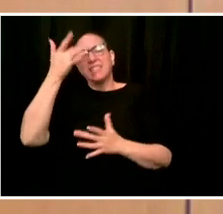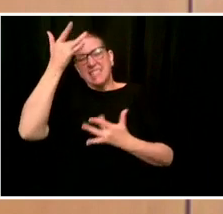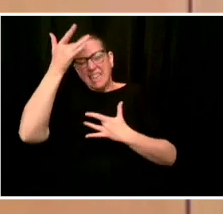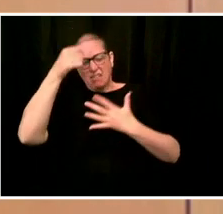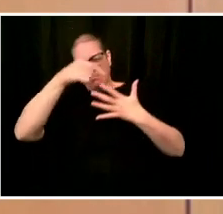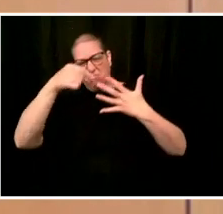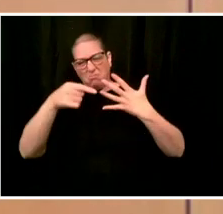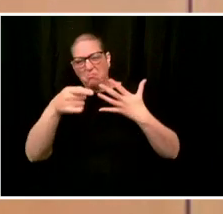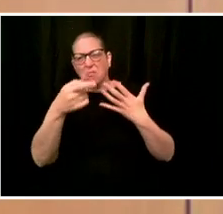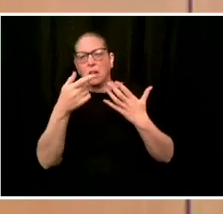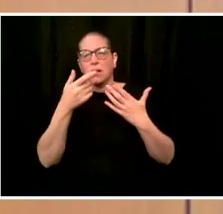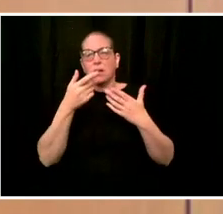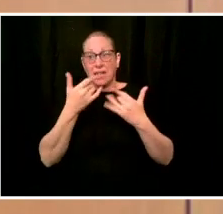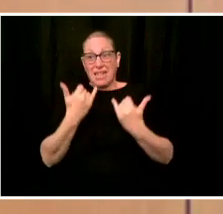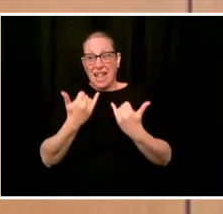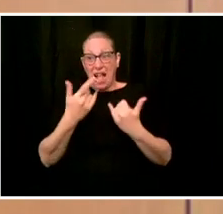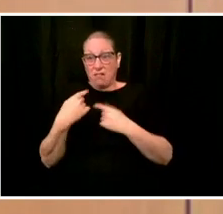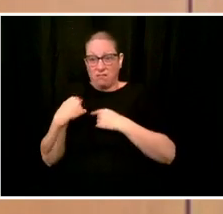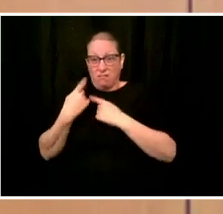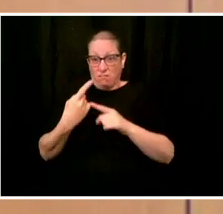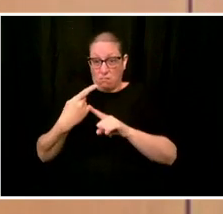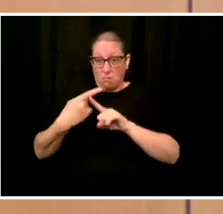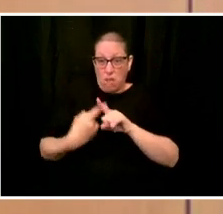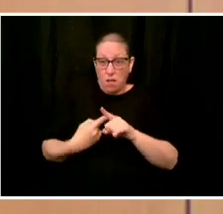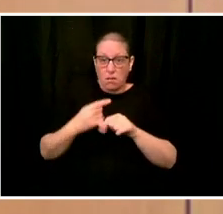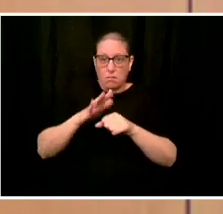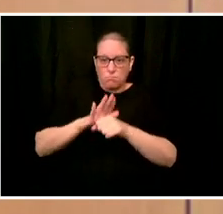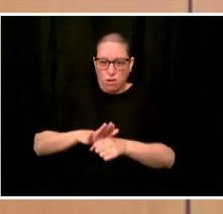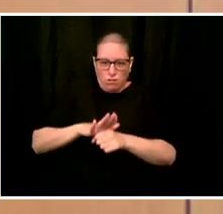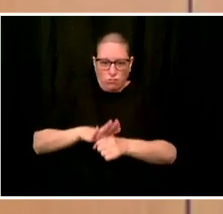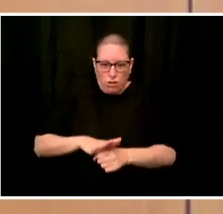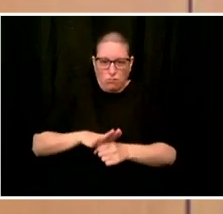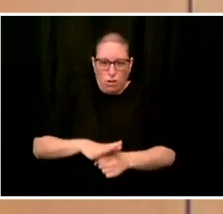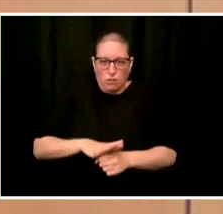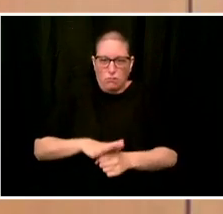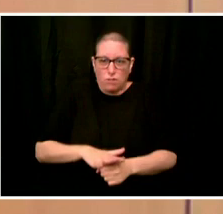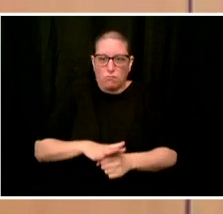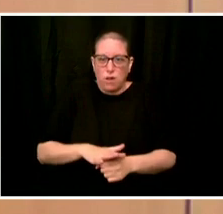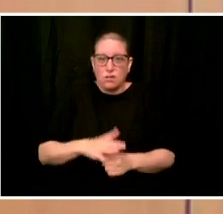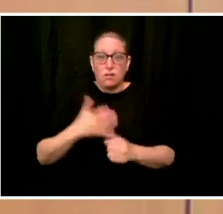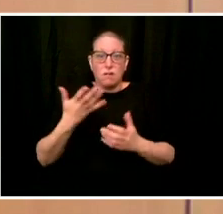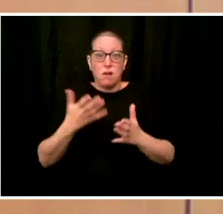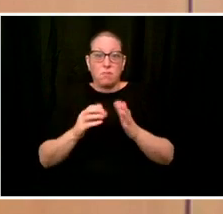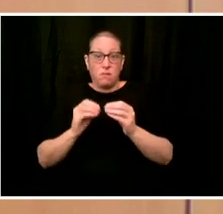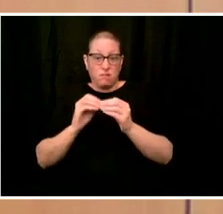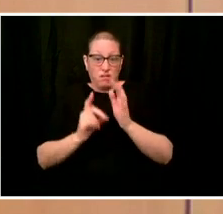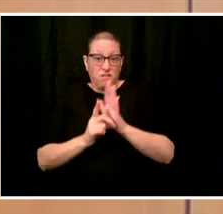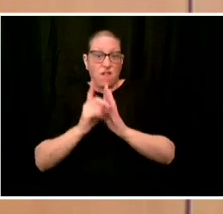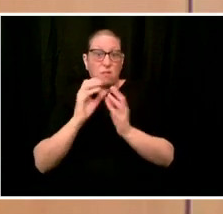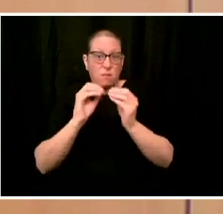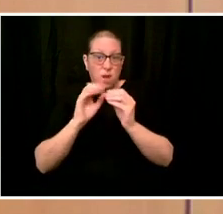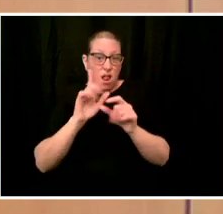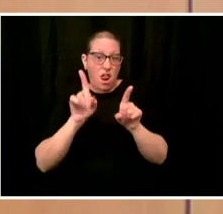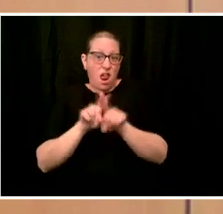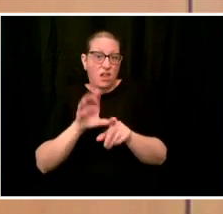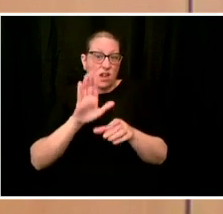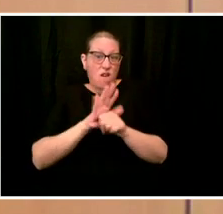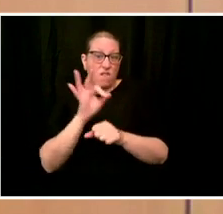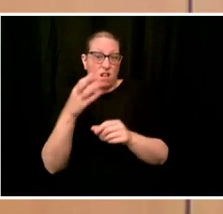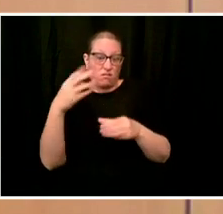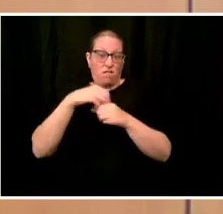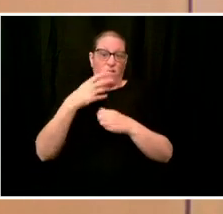We are learning every day about how this virus affects the body, and it may be in the long run that we determine